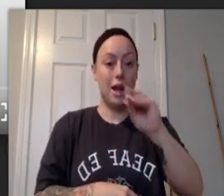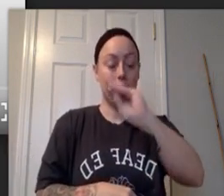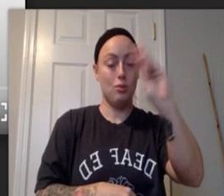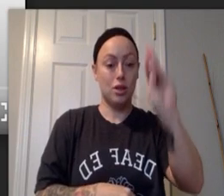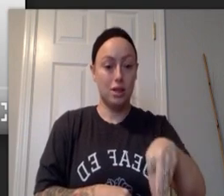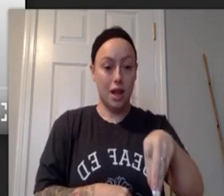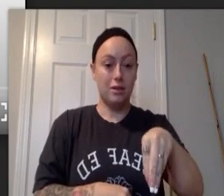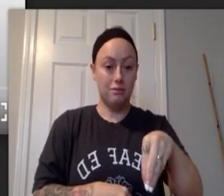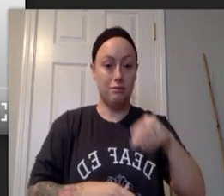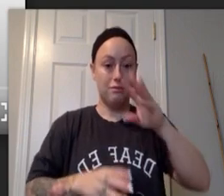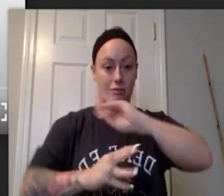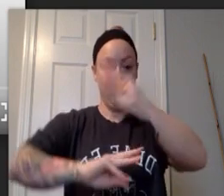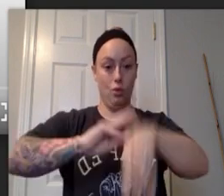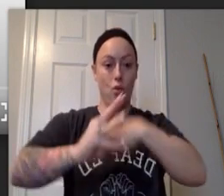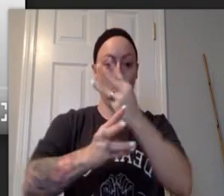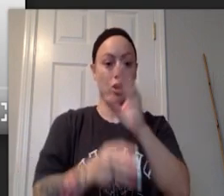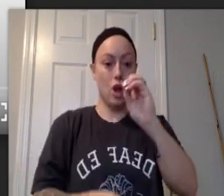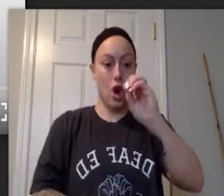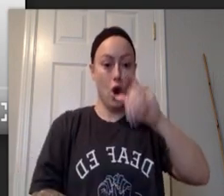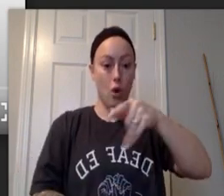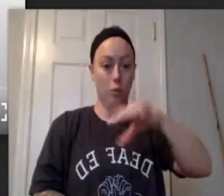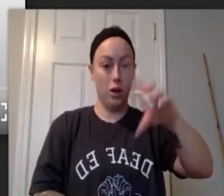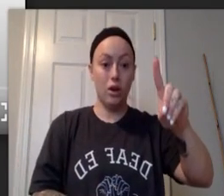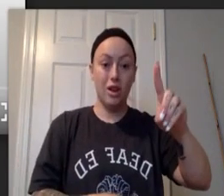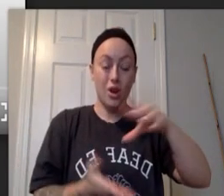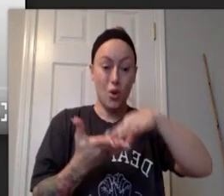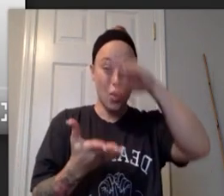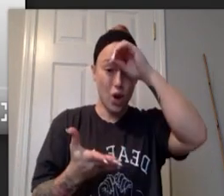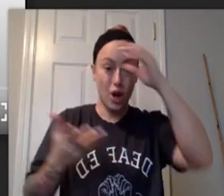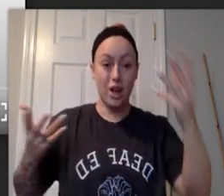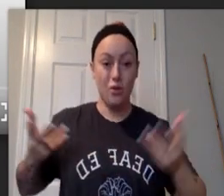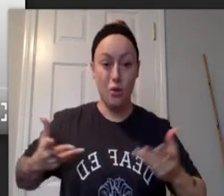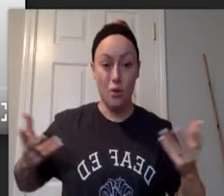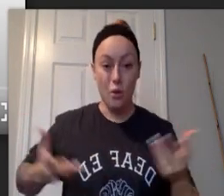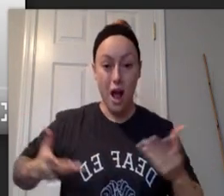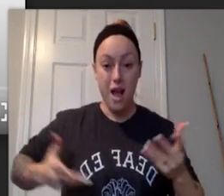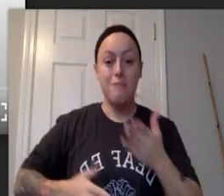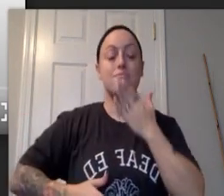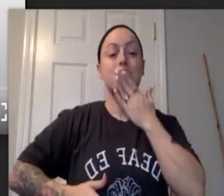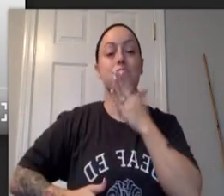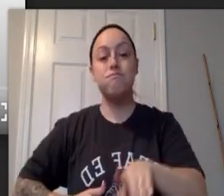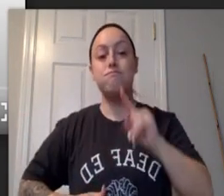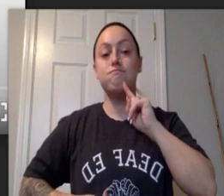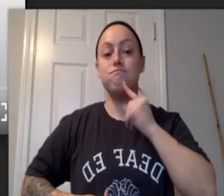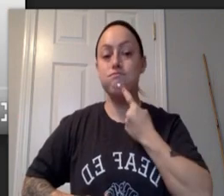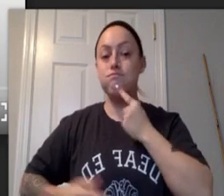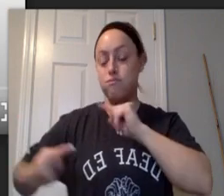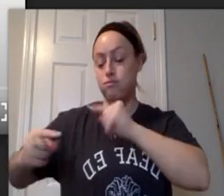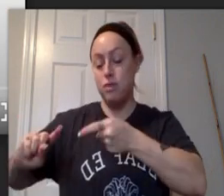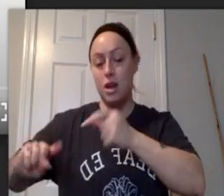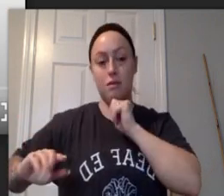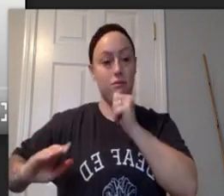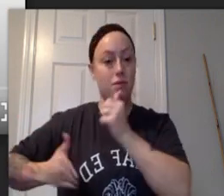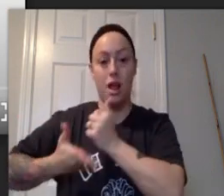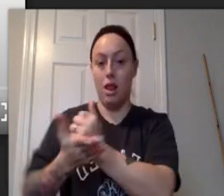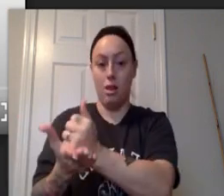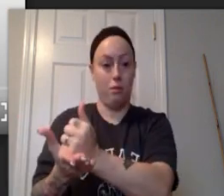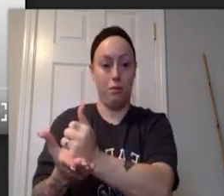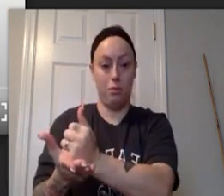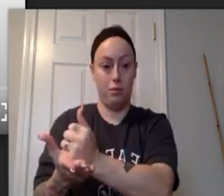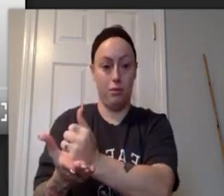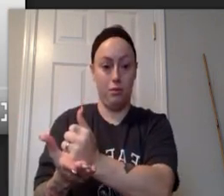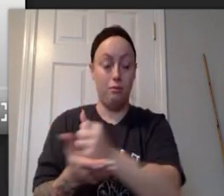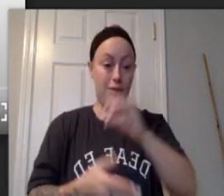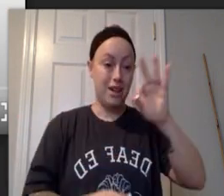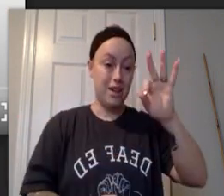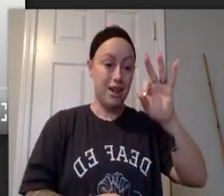that they're really not that great at treating, certainly not chronic pain, right? Drugs like fentanyl were developed to treat end of